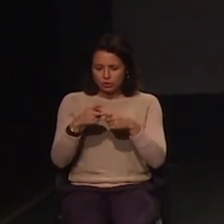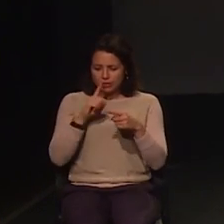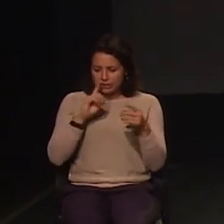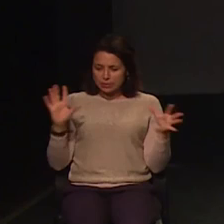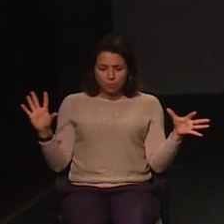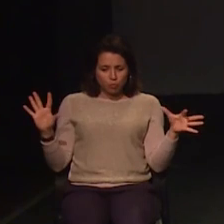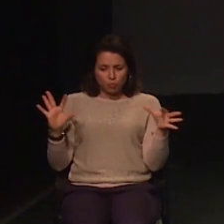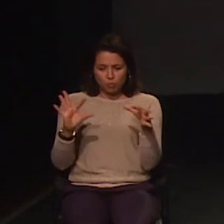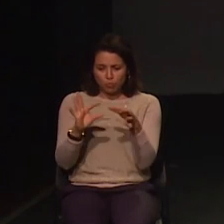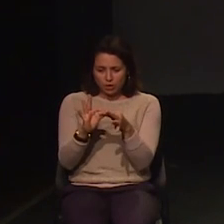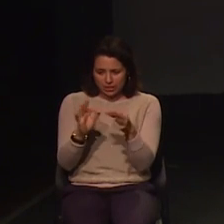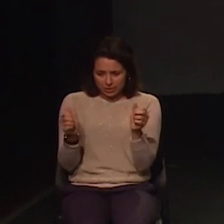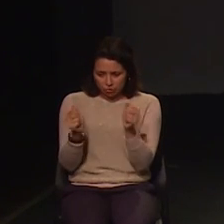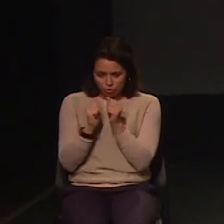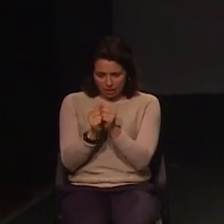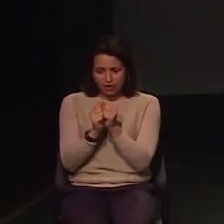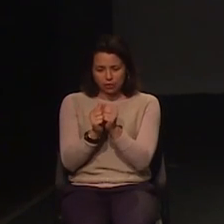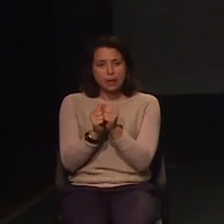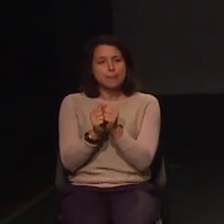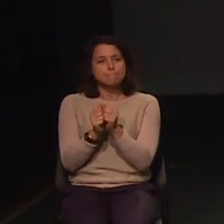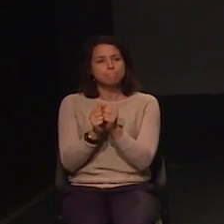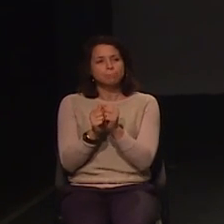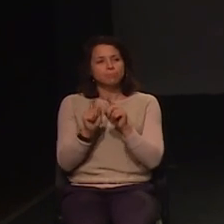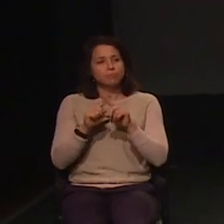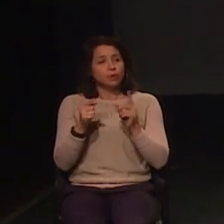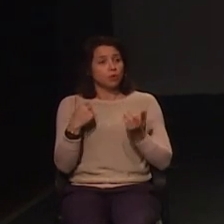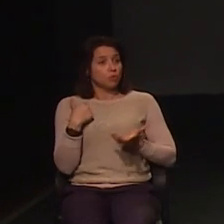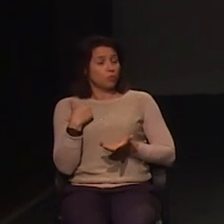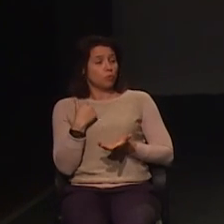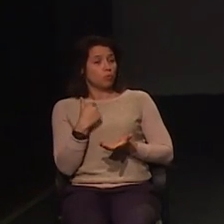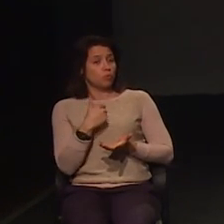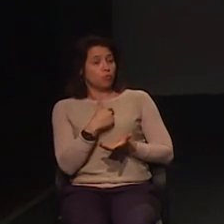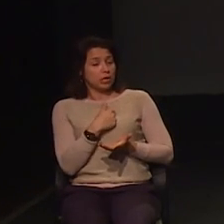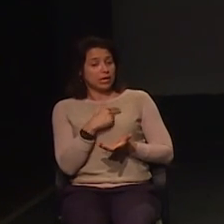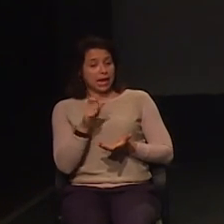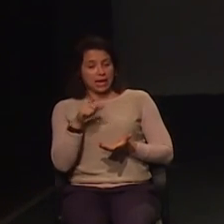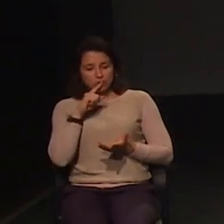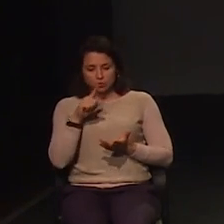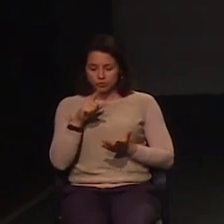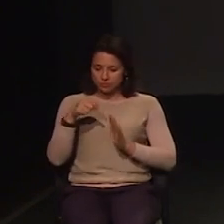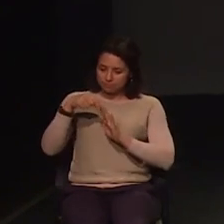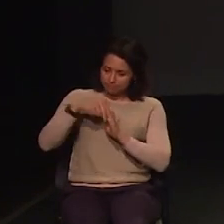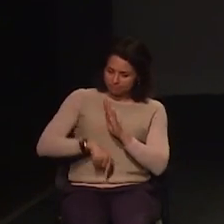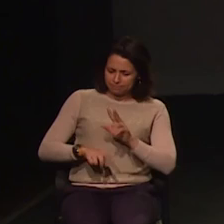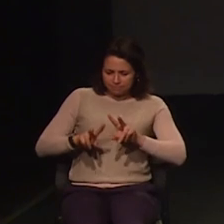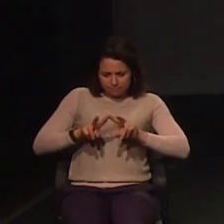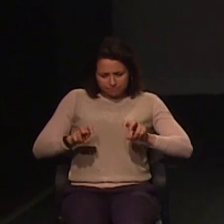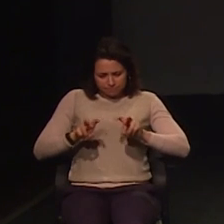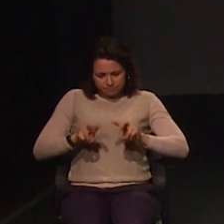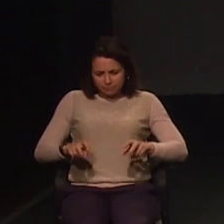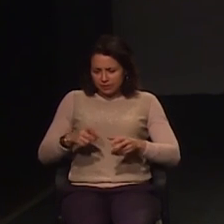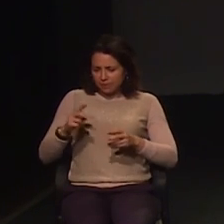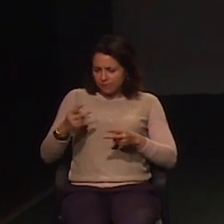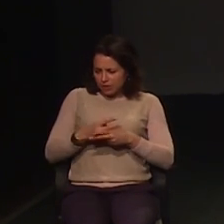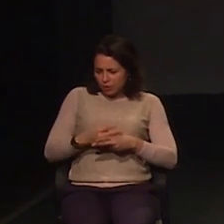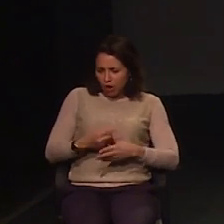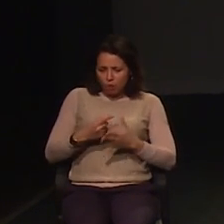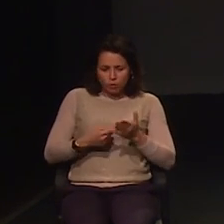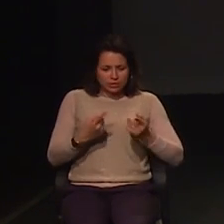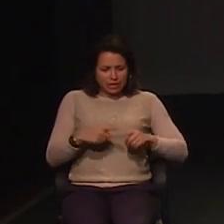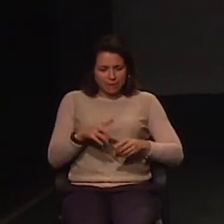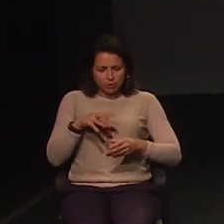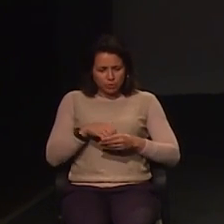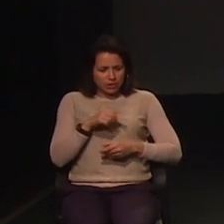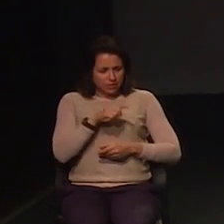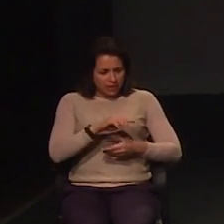have to dig deep. We had to, and I would encourage others, to really dig deep into what is going on within those communities and not make any assumptions,